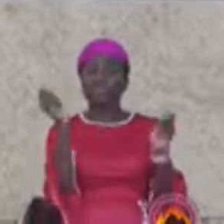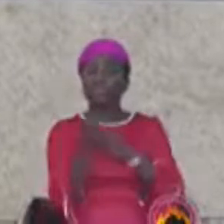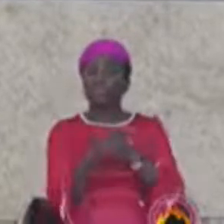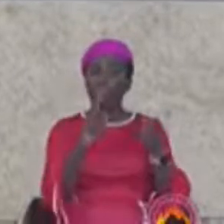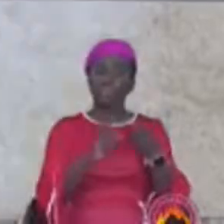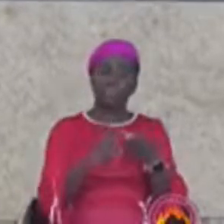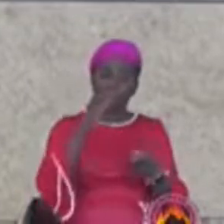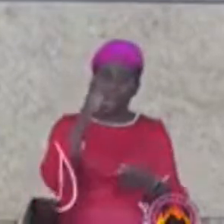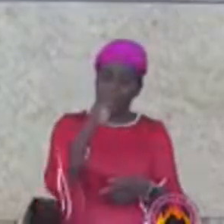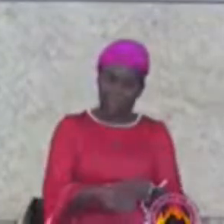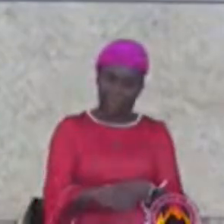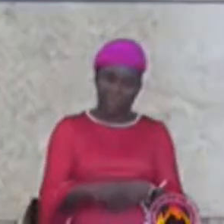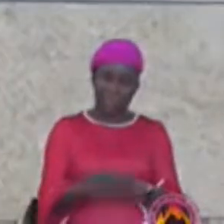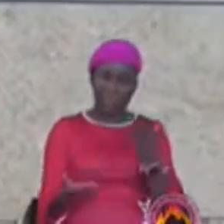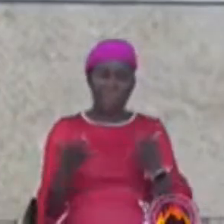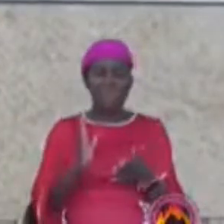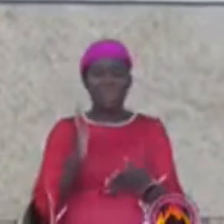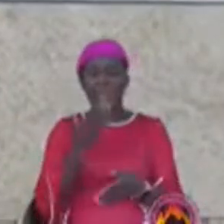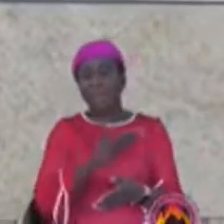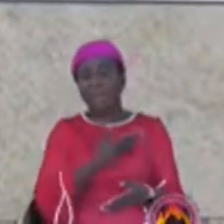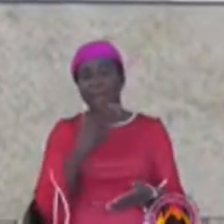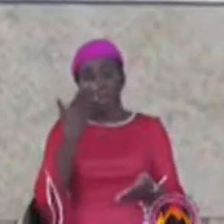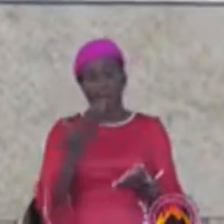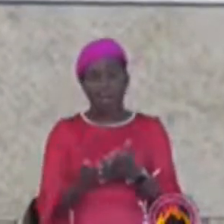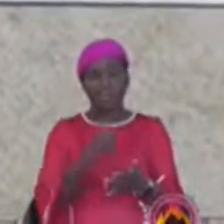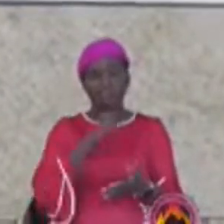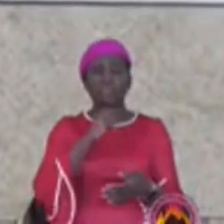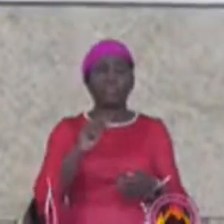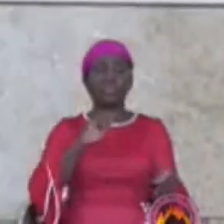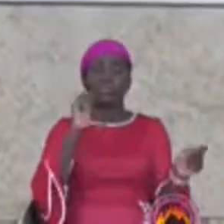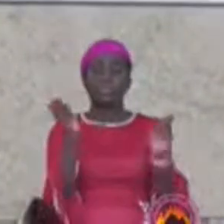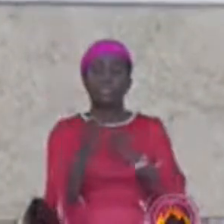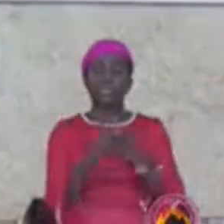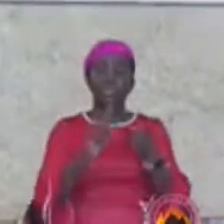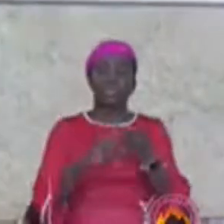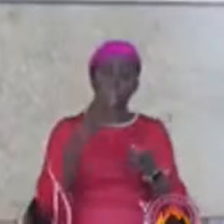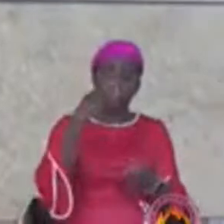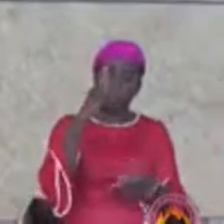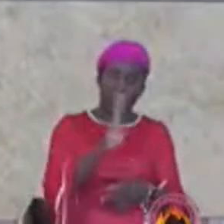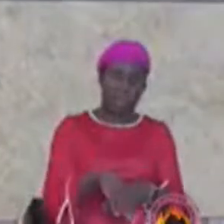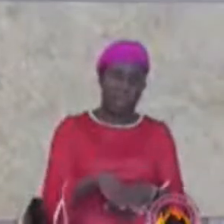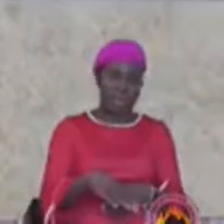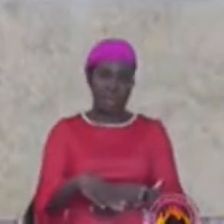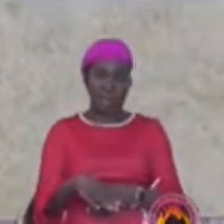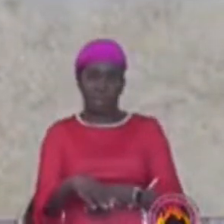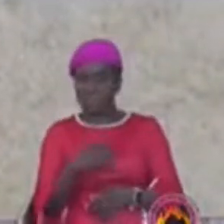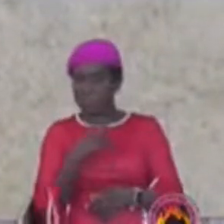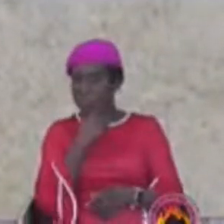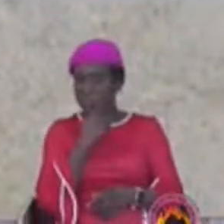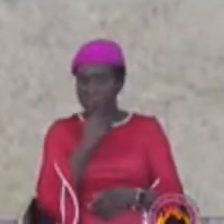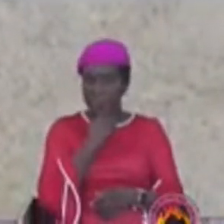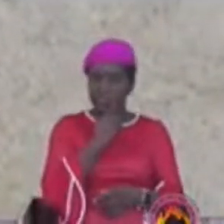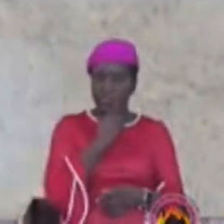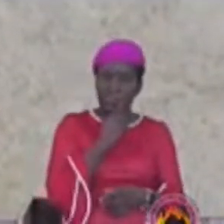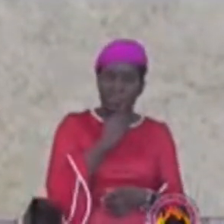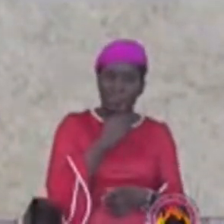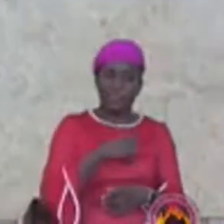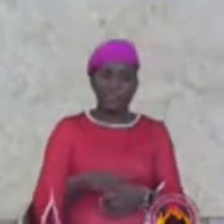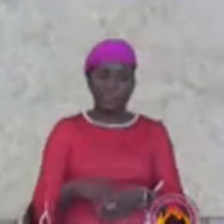Say o ma se ti ja